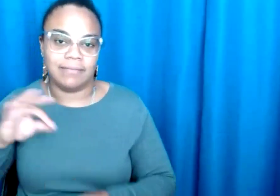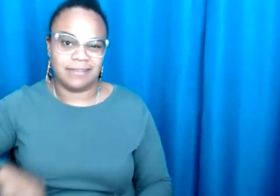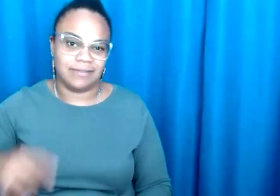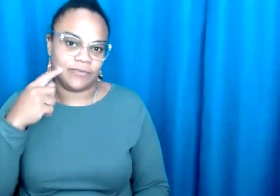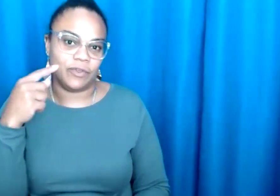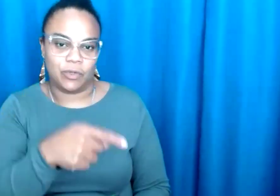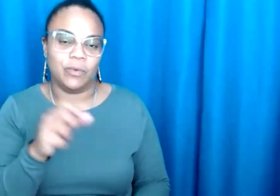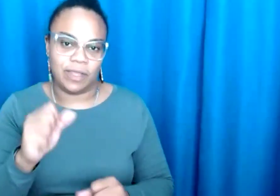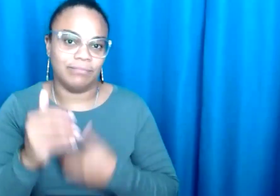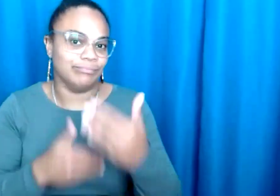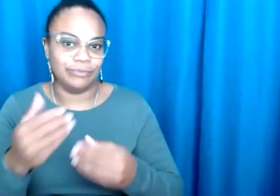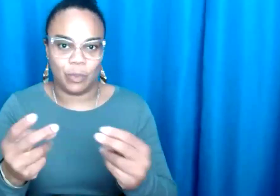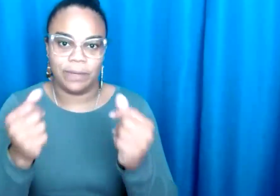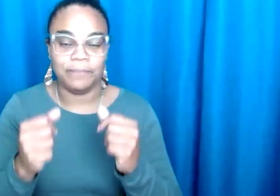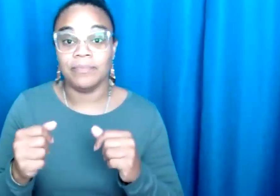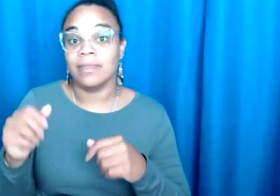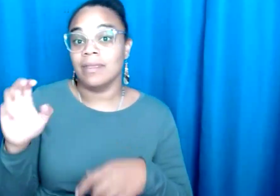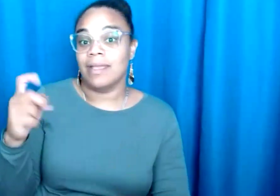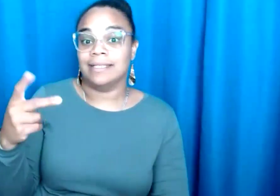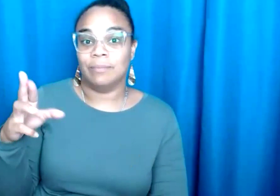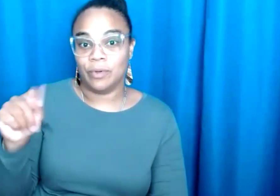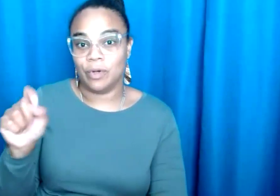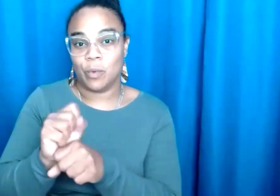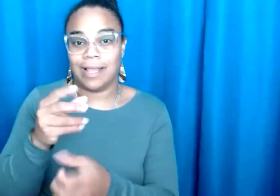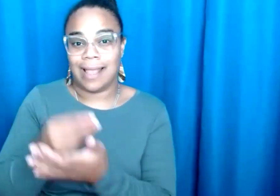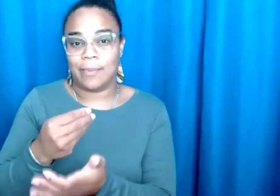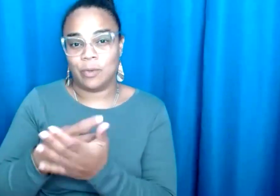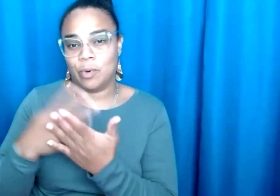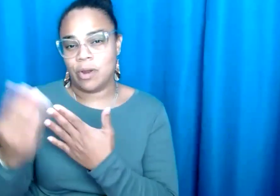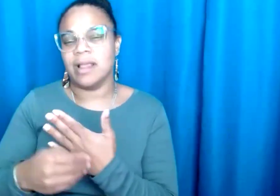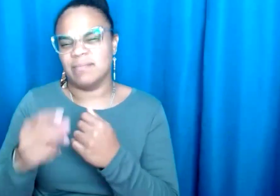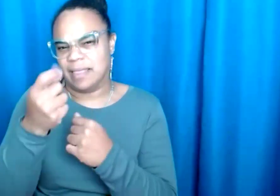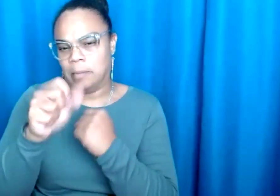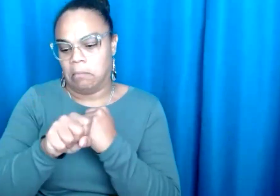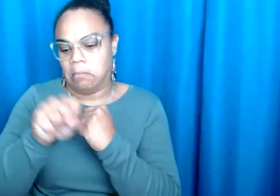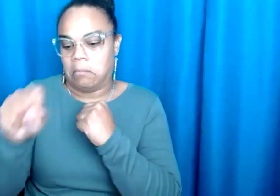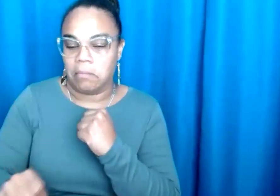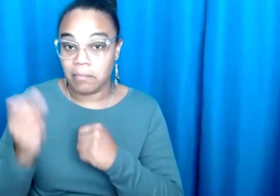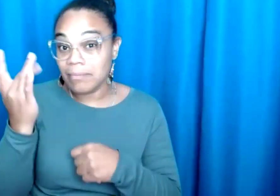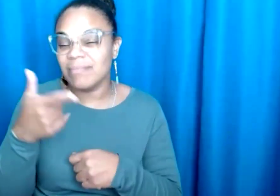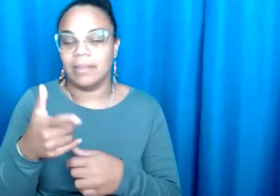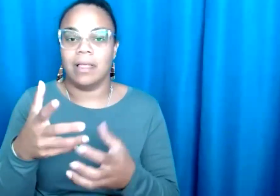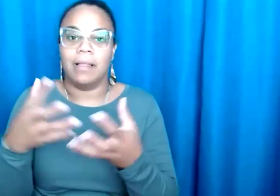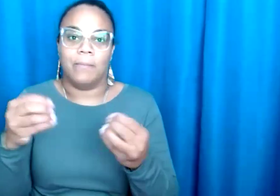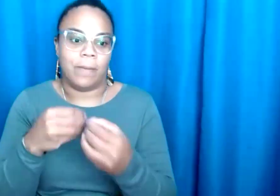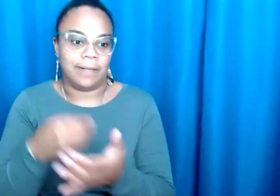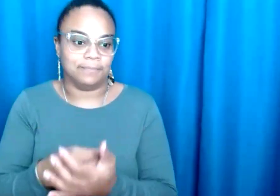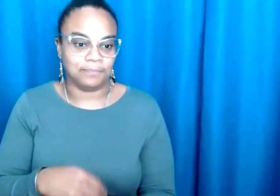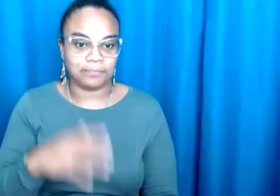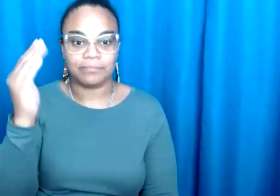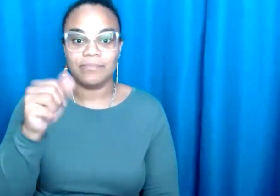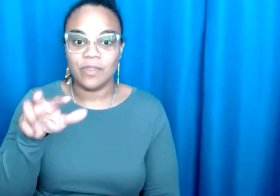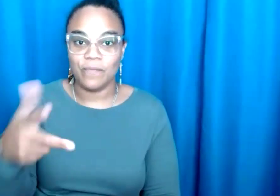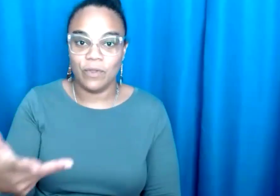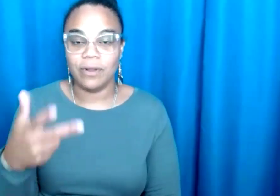can happen quickly. The Export Working Capital Program takes a little bit longer because it's a little bit larger dollar amounts. All right, the third one is the